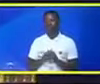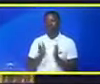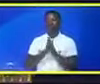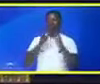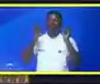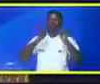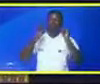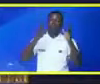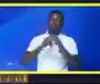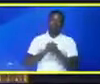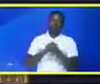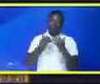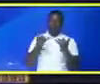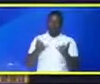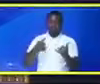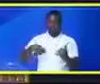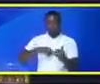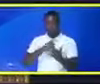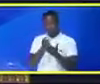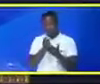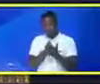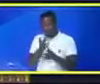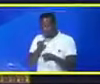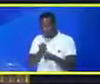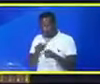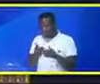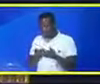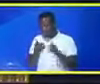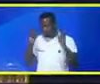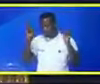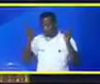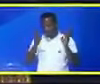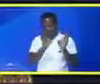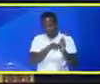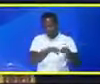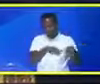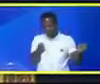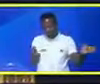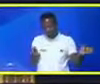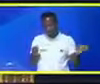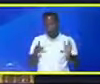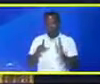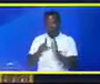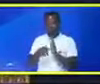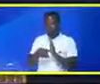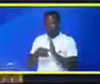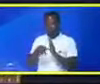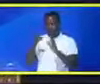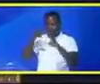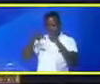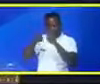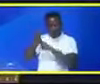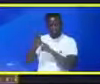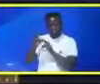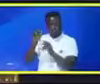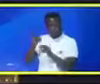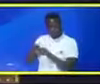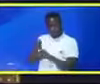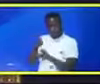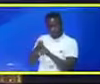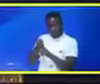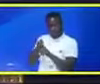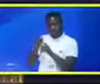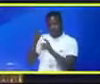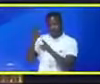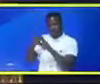Hallelujah. Now we're going to discuss very briefly the subject of open doors. And prophetically, this was the word that God